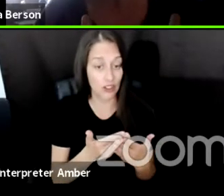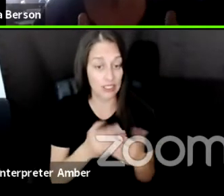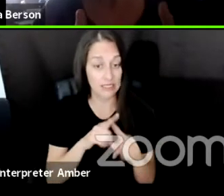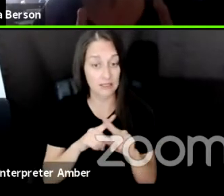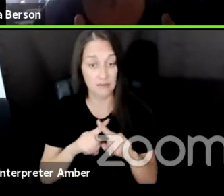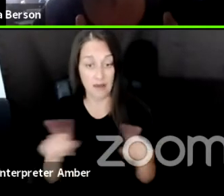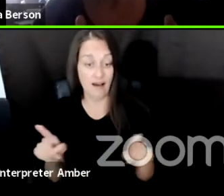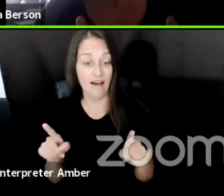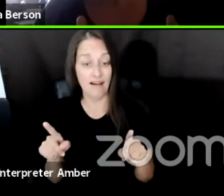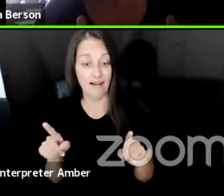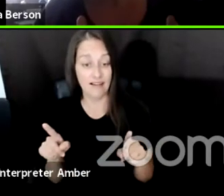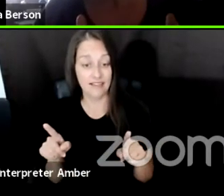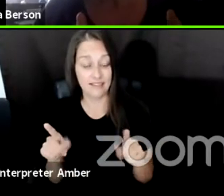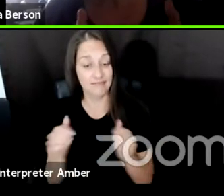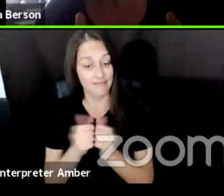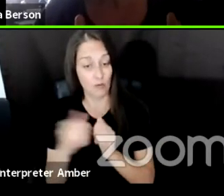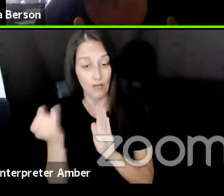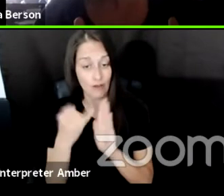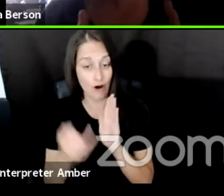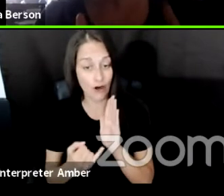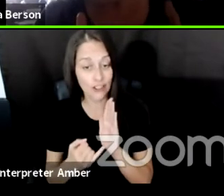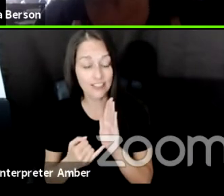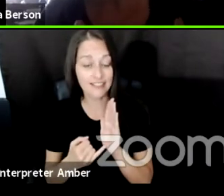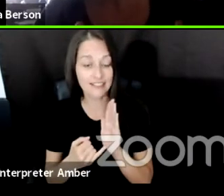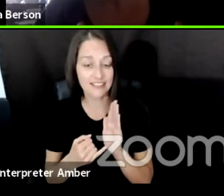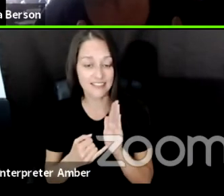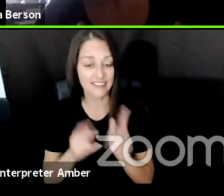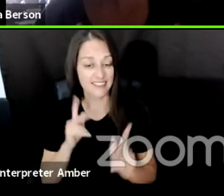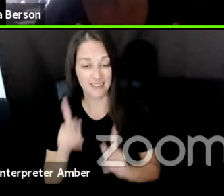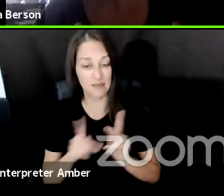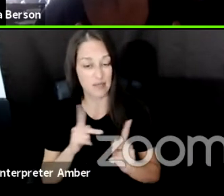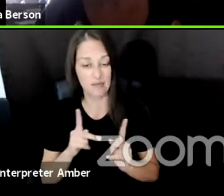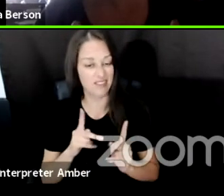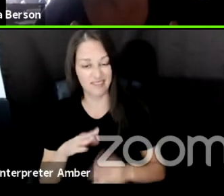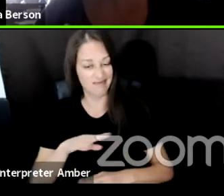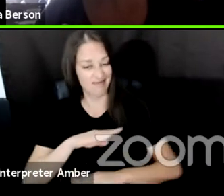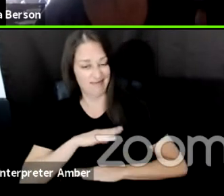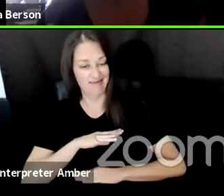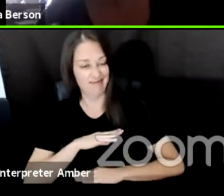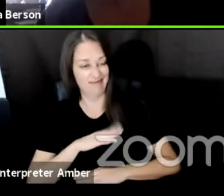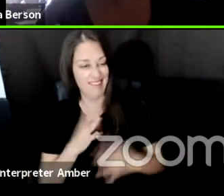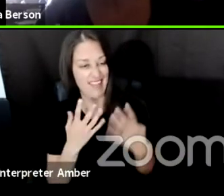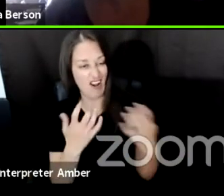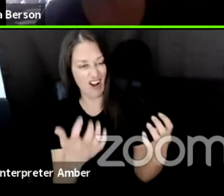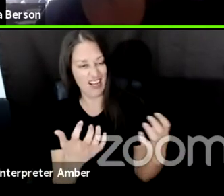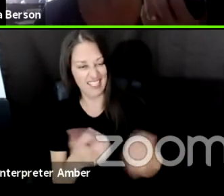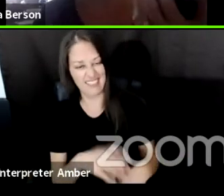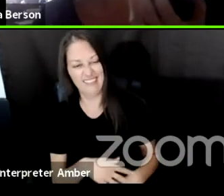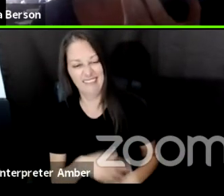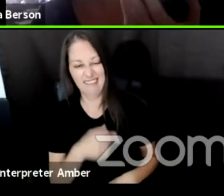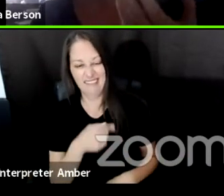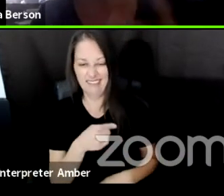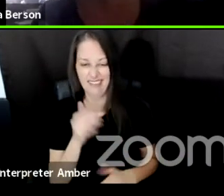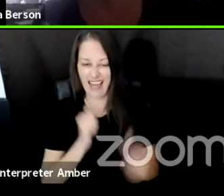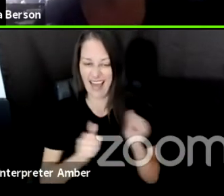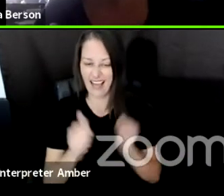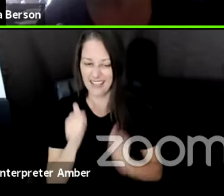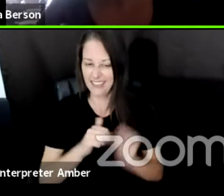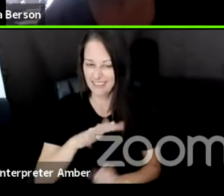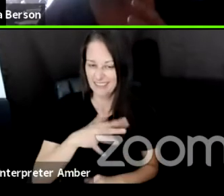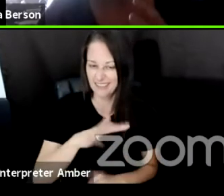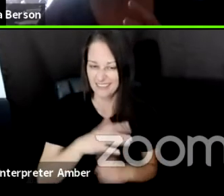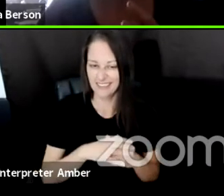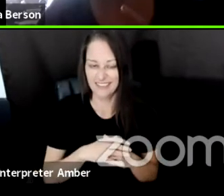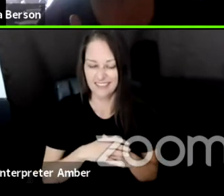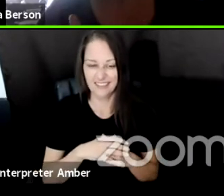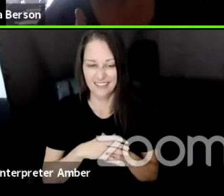it with the arts, people are dissatisfied in the audience if they don't see good acting, if they don't see good